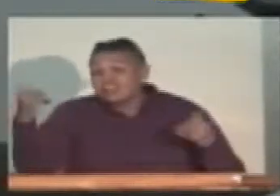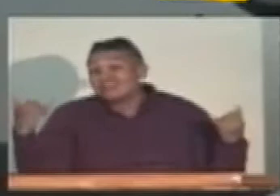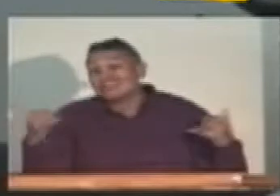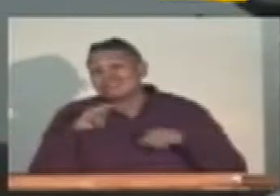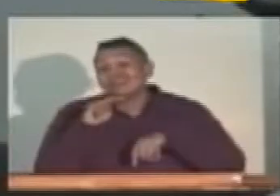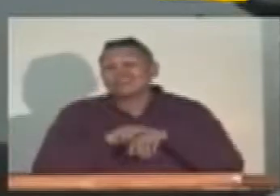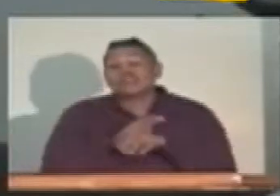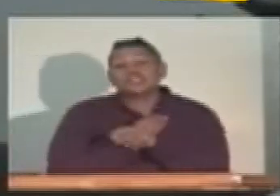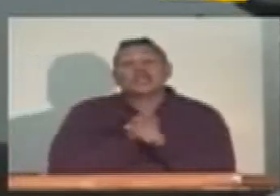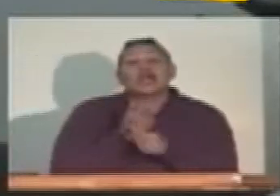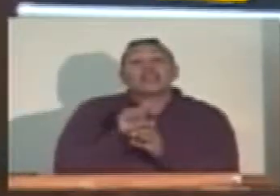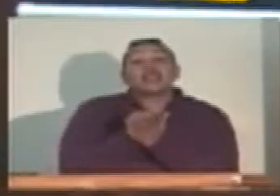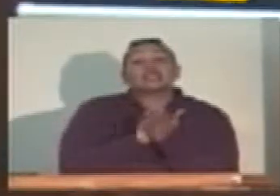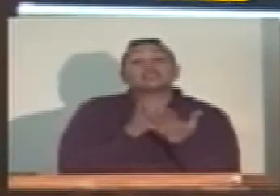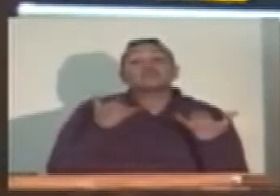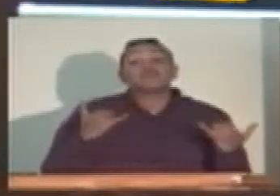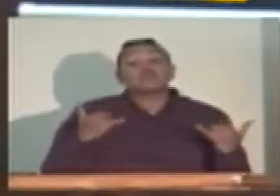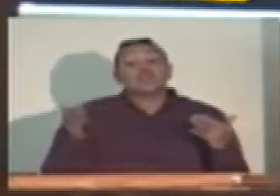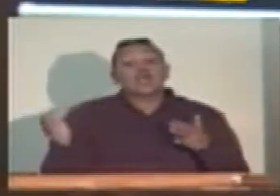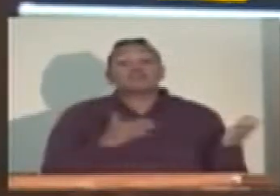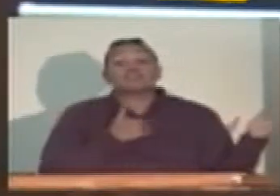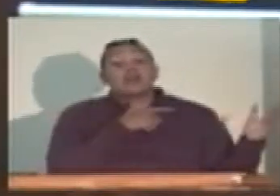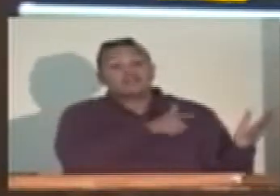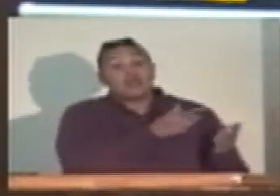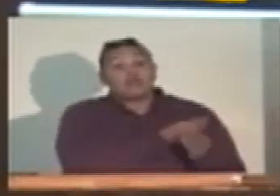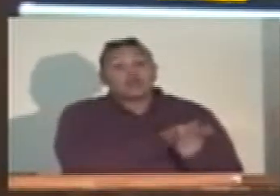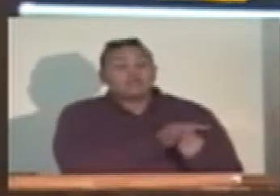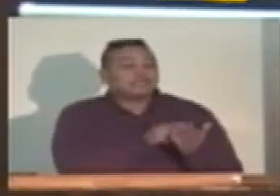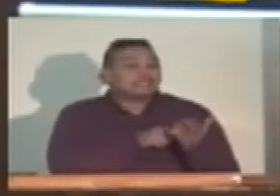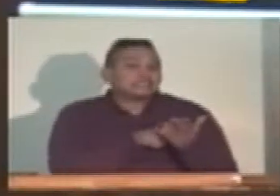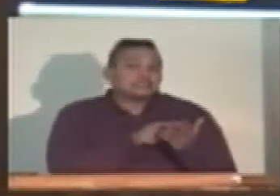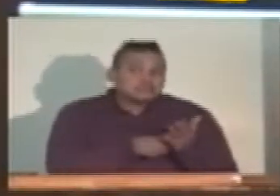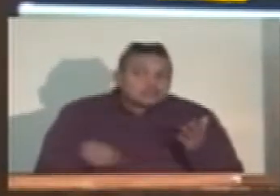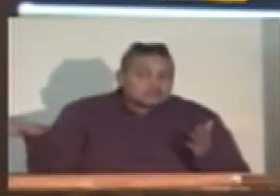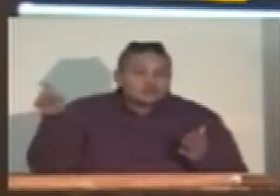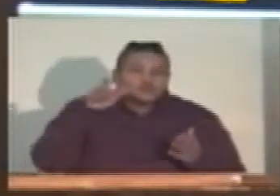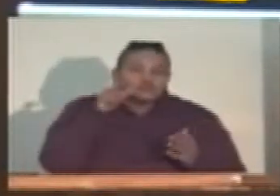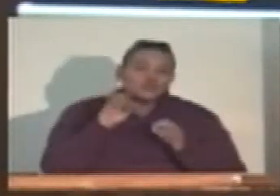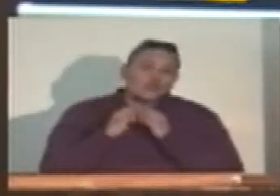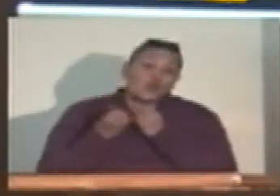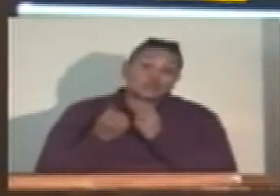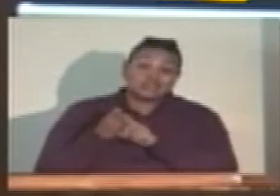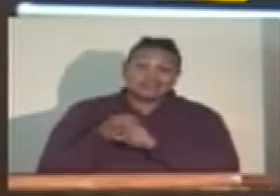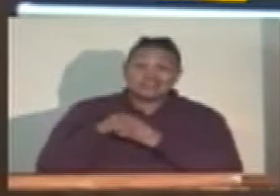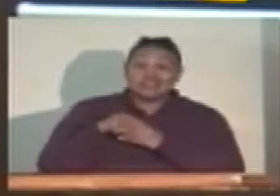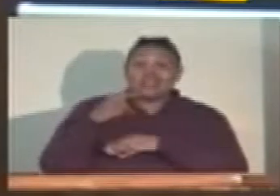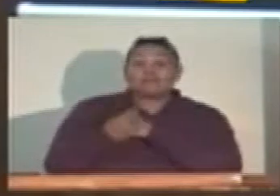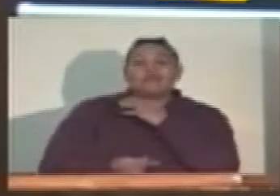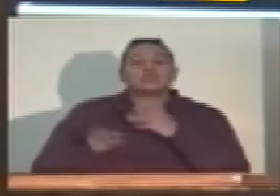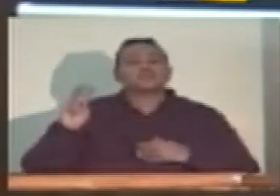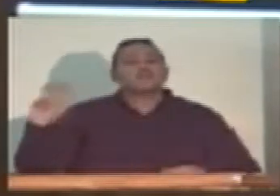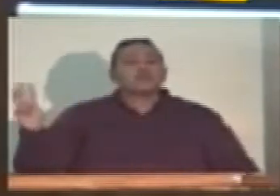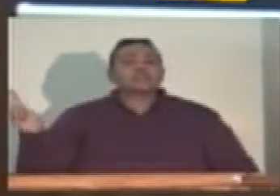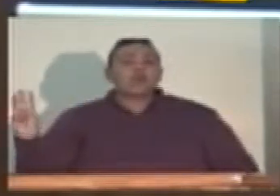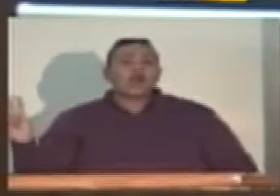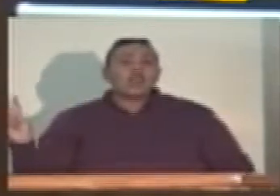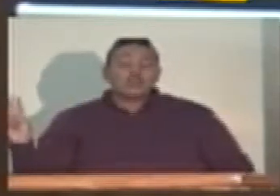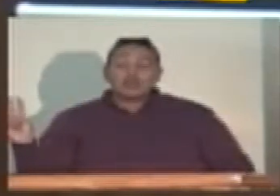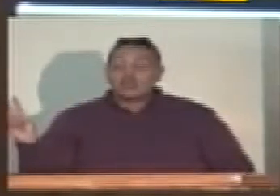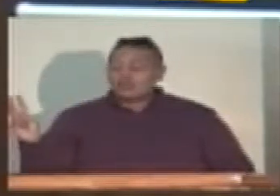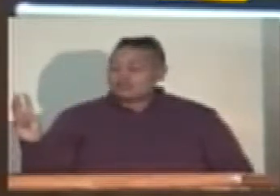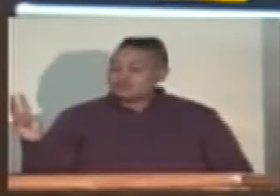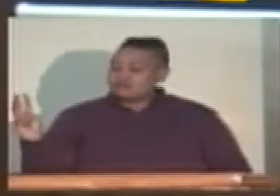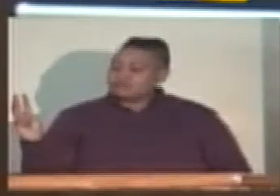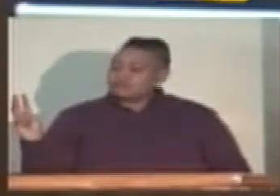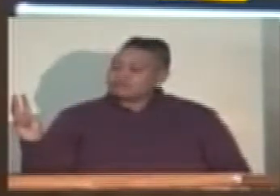presently arranging to have this property leased to the organization. In the parish of Westmoreland,